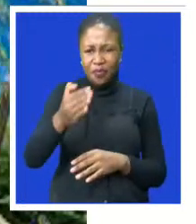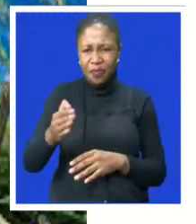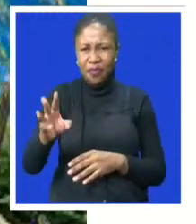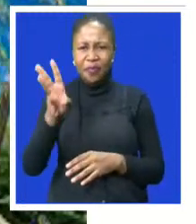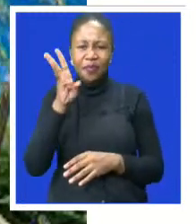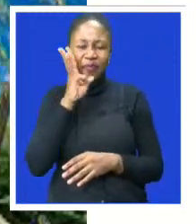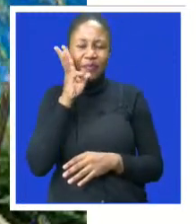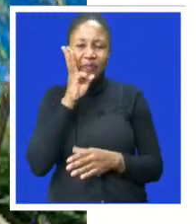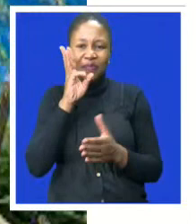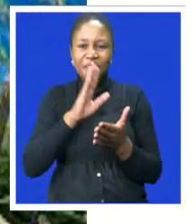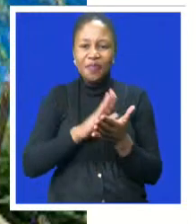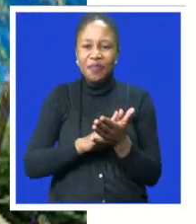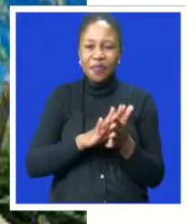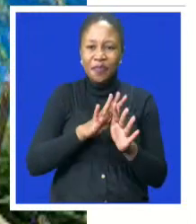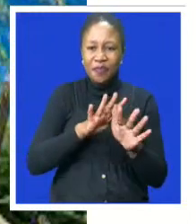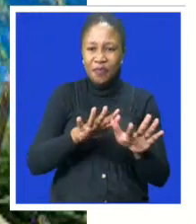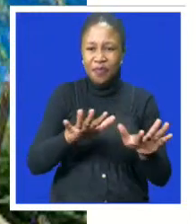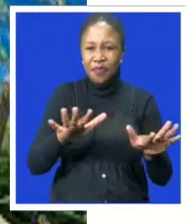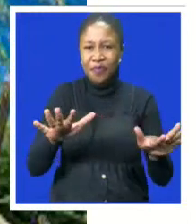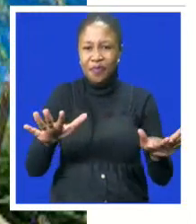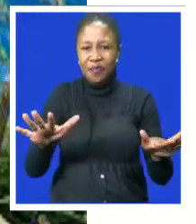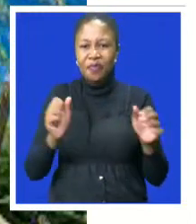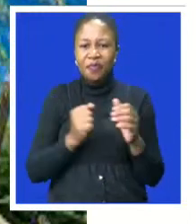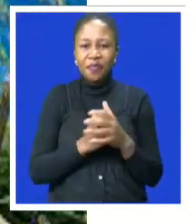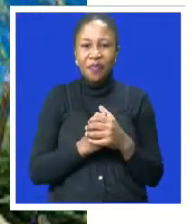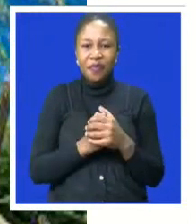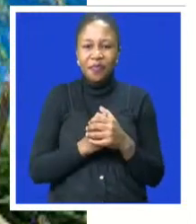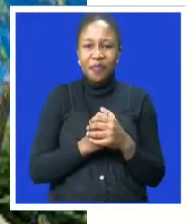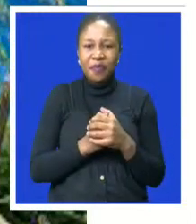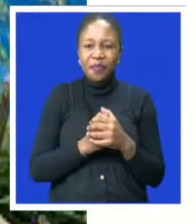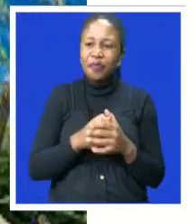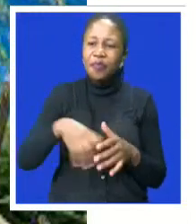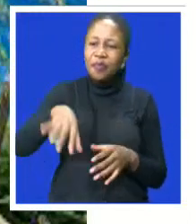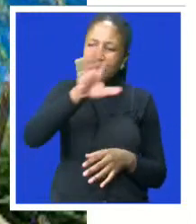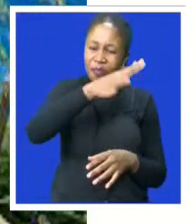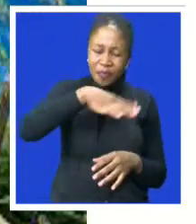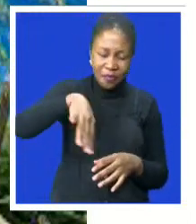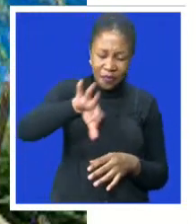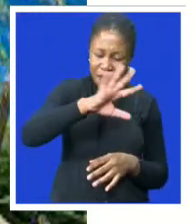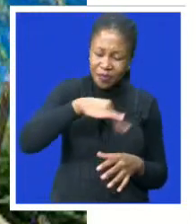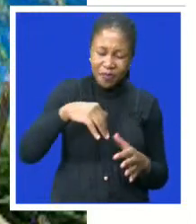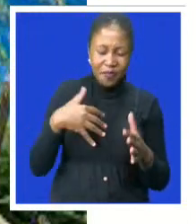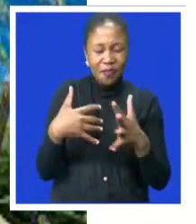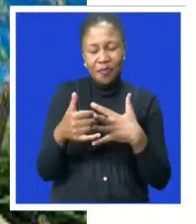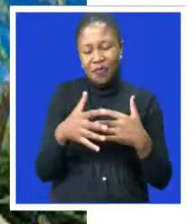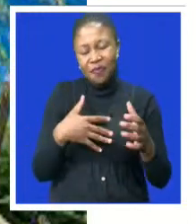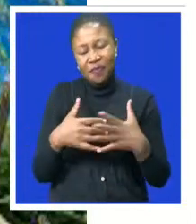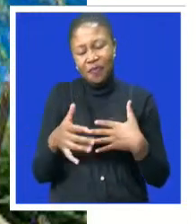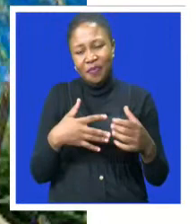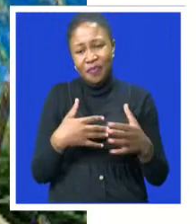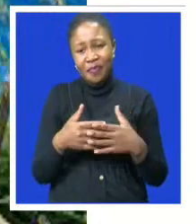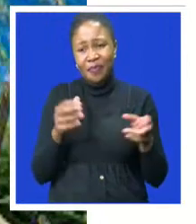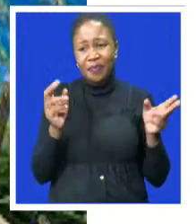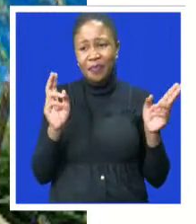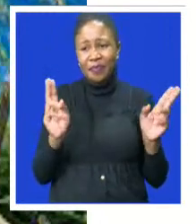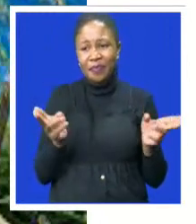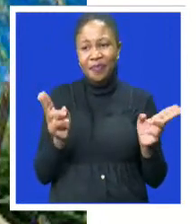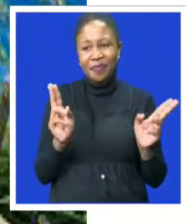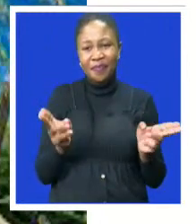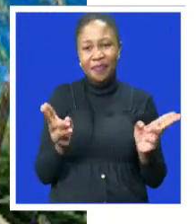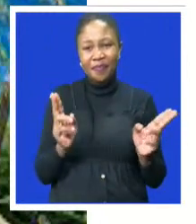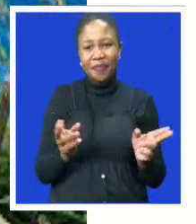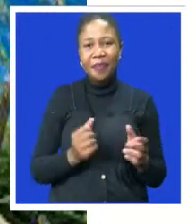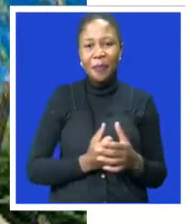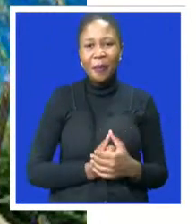then all of this is nature. Okay? Dear Lena, these